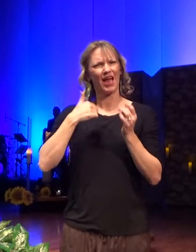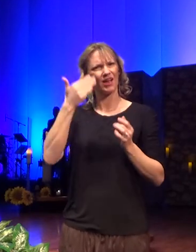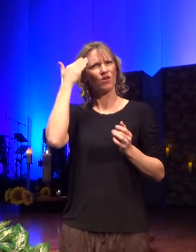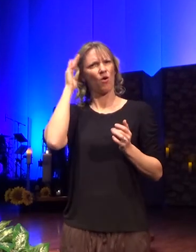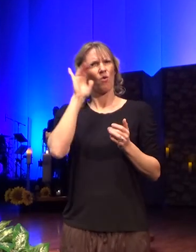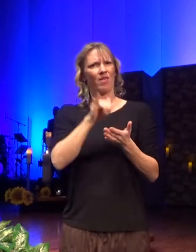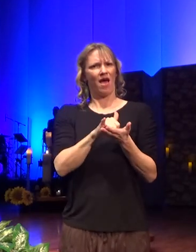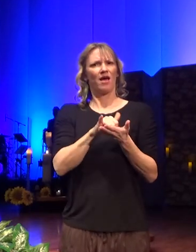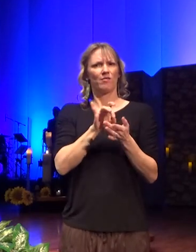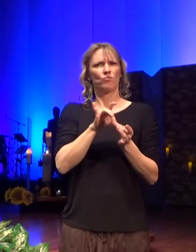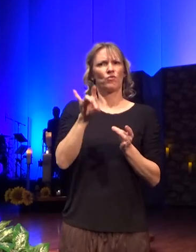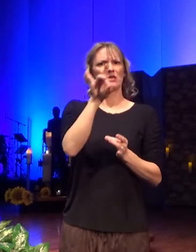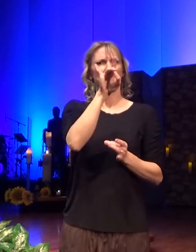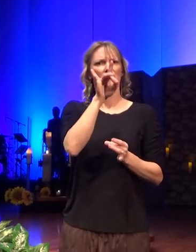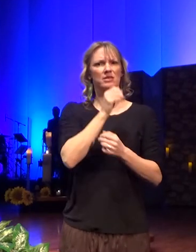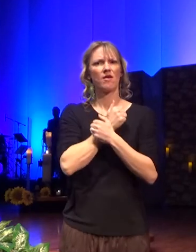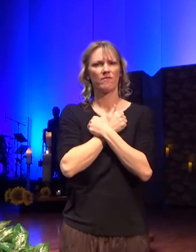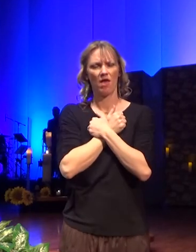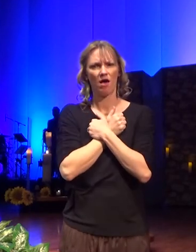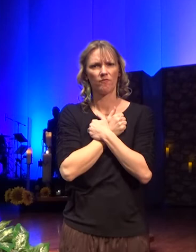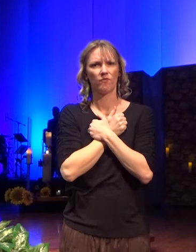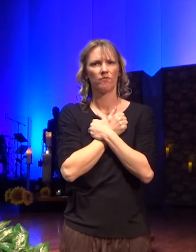of love.